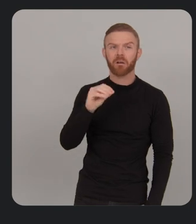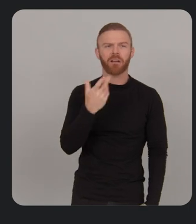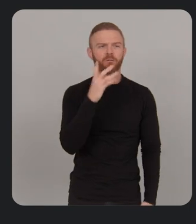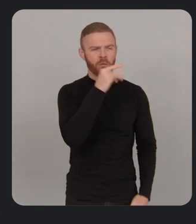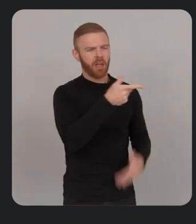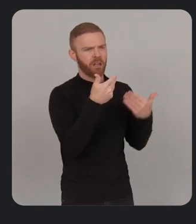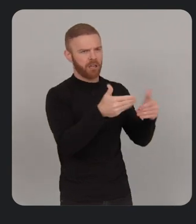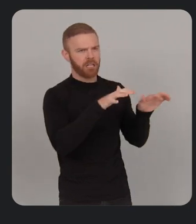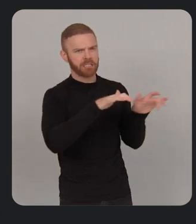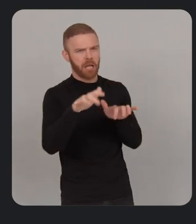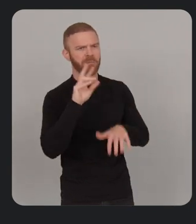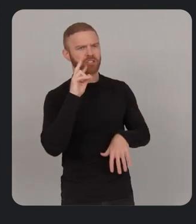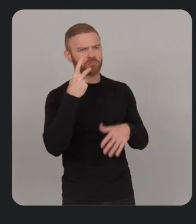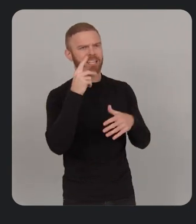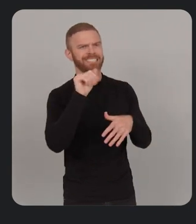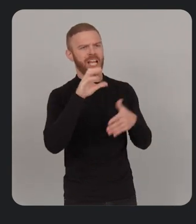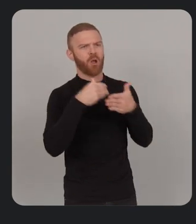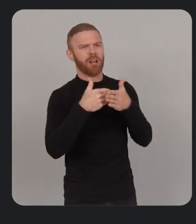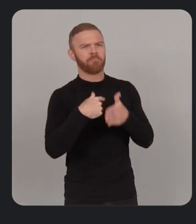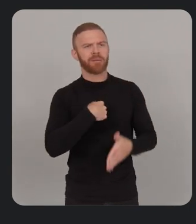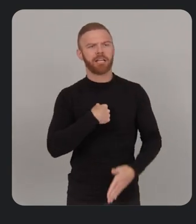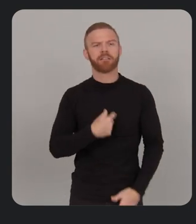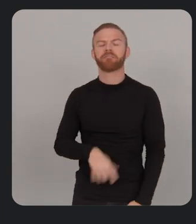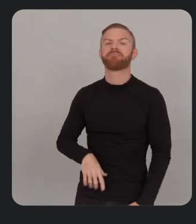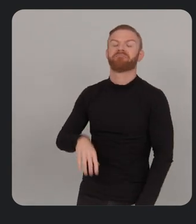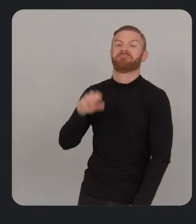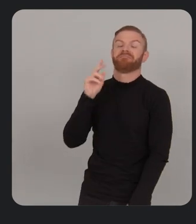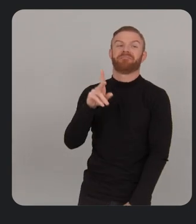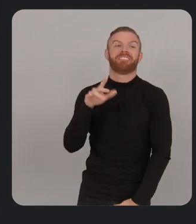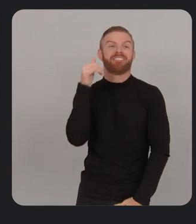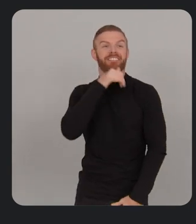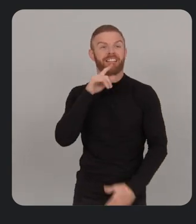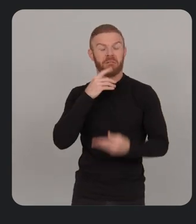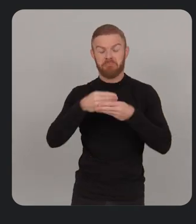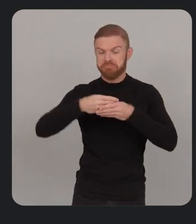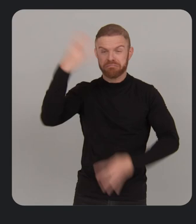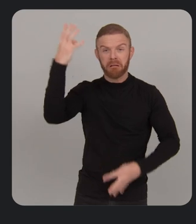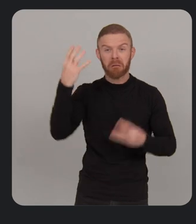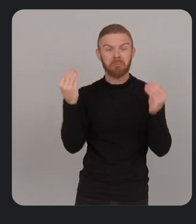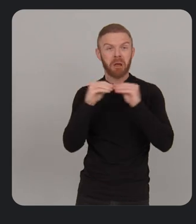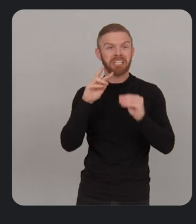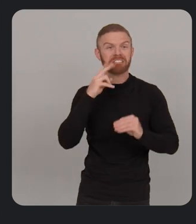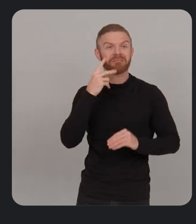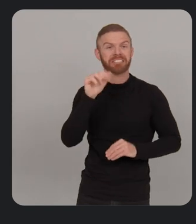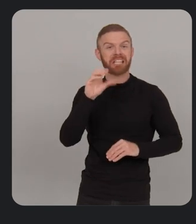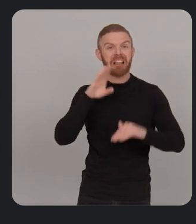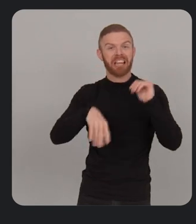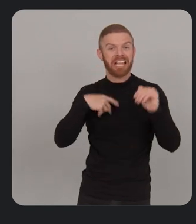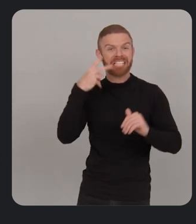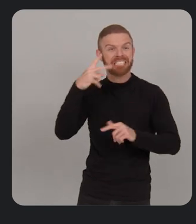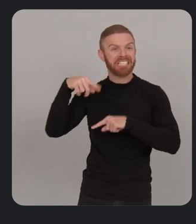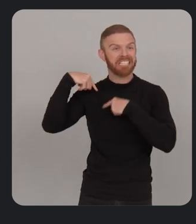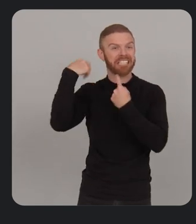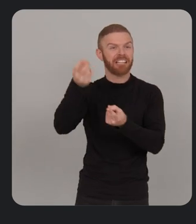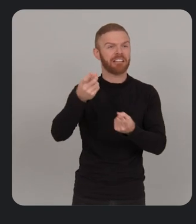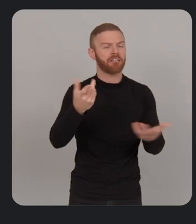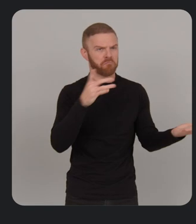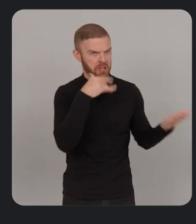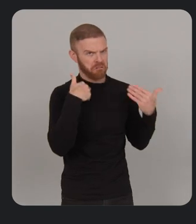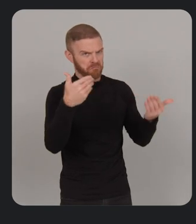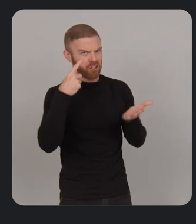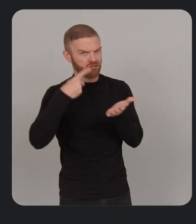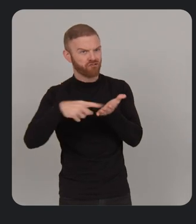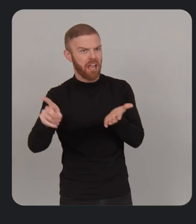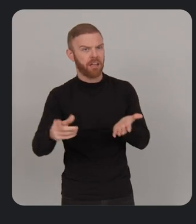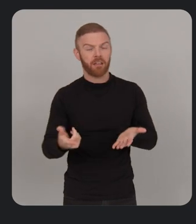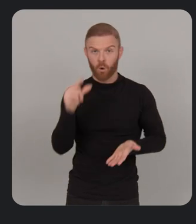Just type in vegetarian tacos near me. Okay, this is way more vegetarian tacos than I've ever seen in my life. Why don't we just go and check it out? Is